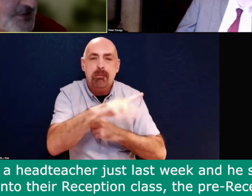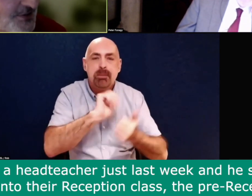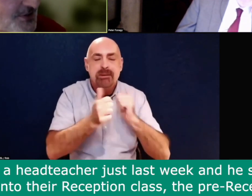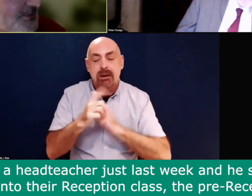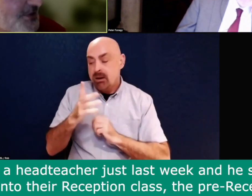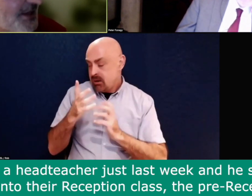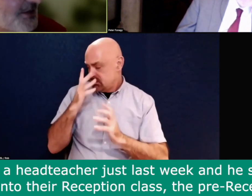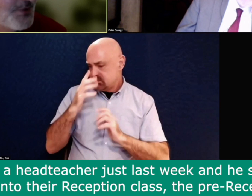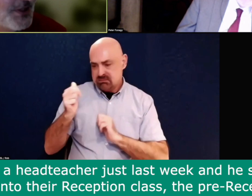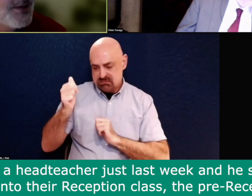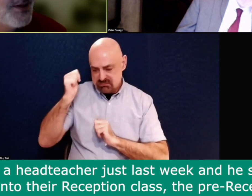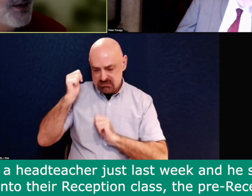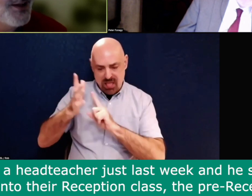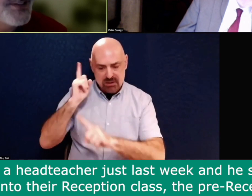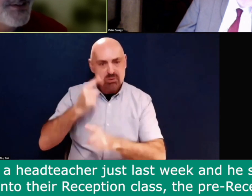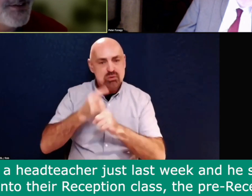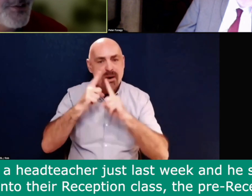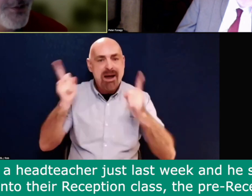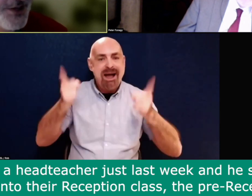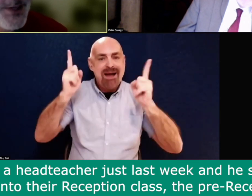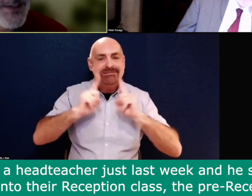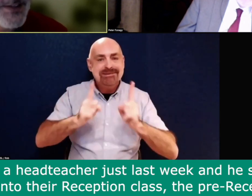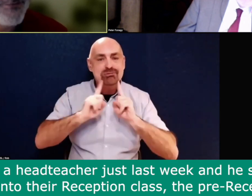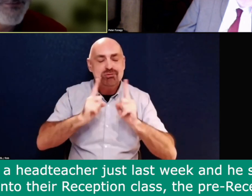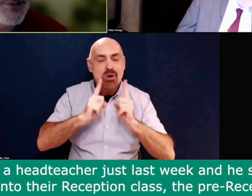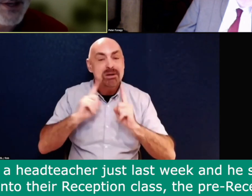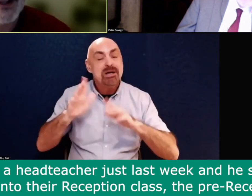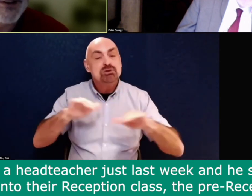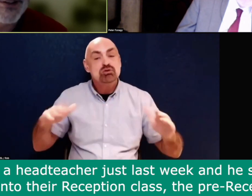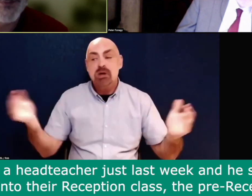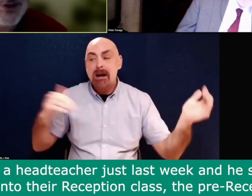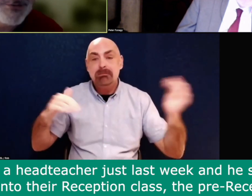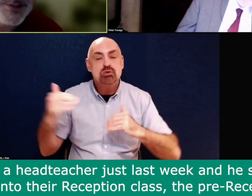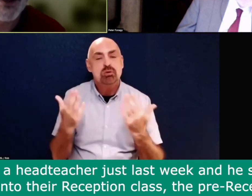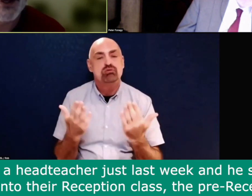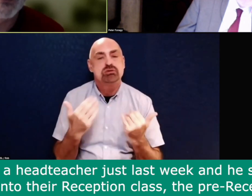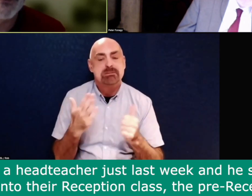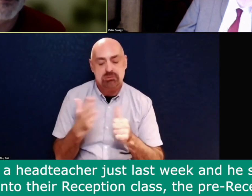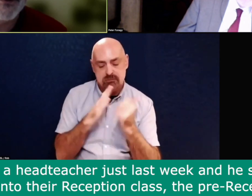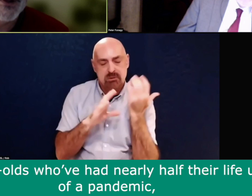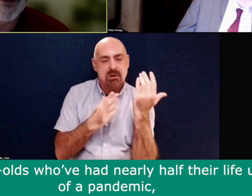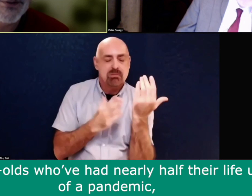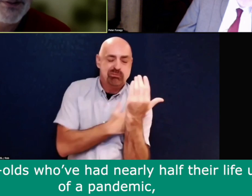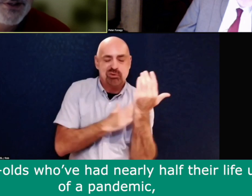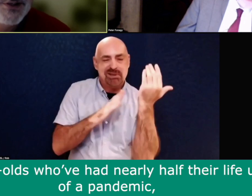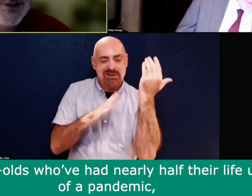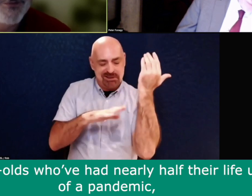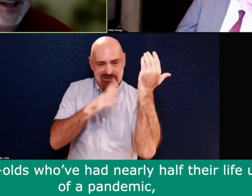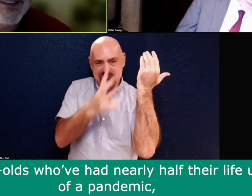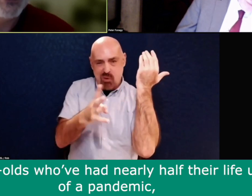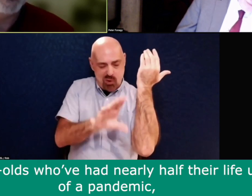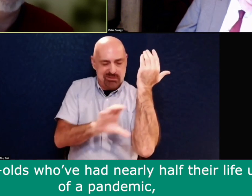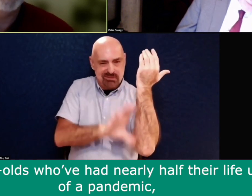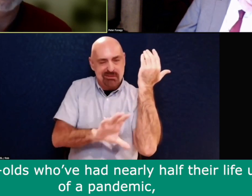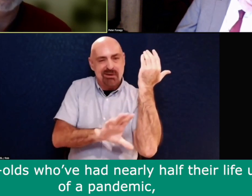head teacher last week, and he said the children coming into their reception class, the pre-reception class, the sort of 4-year-olds, have